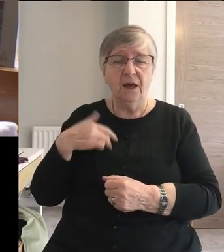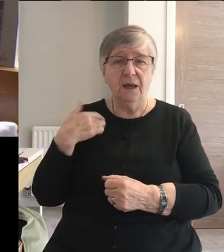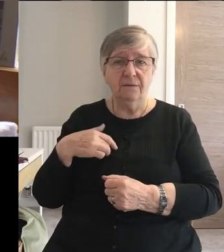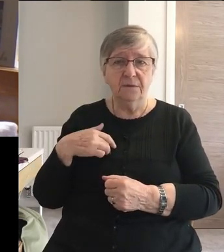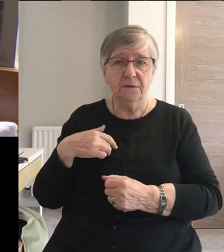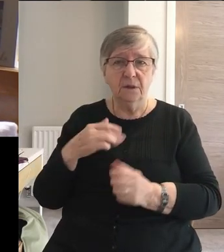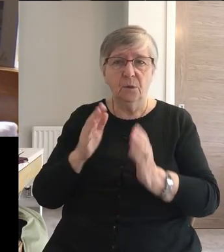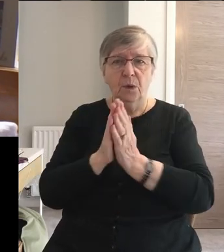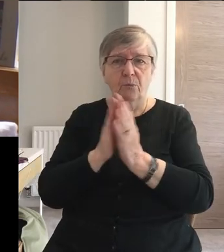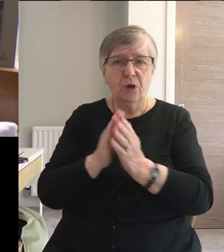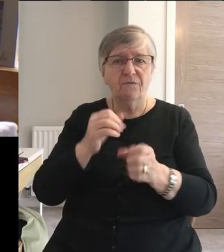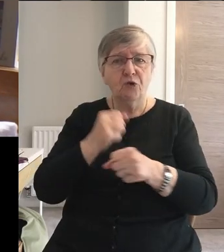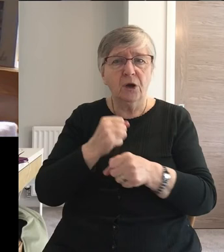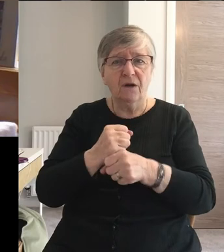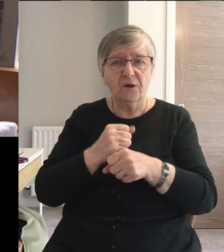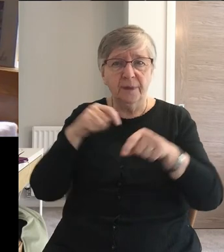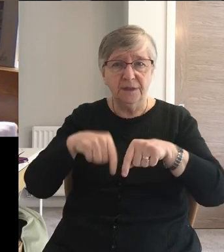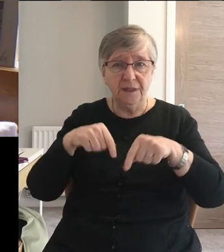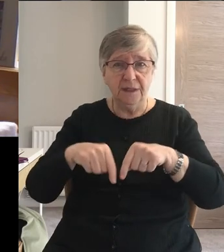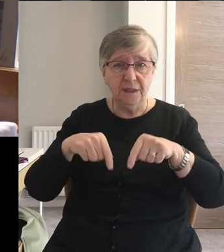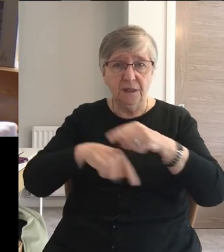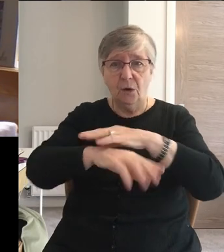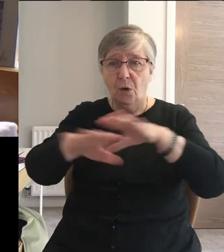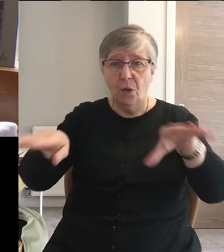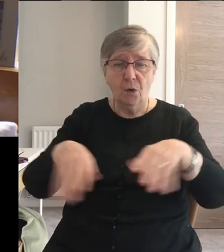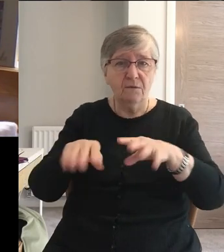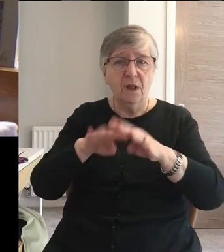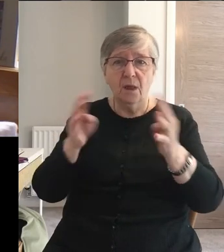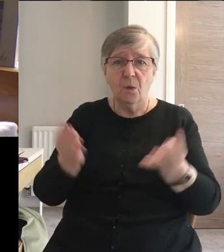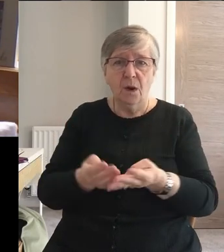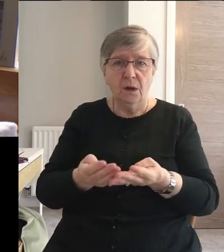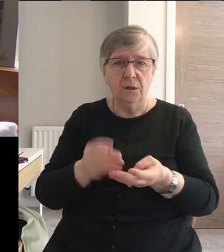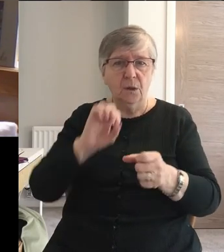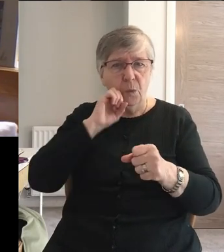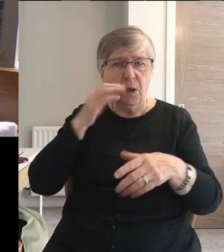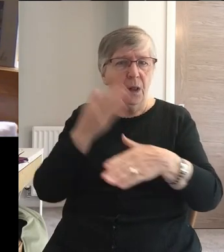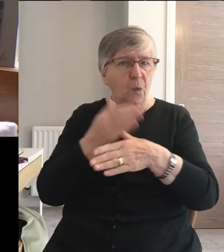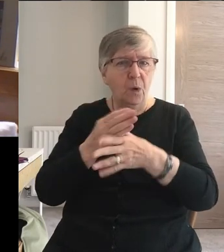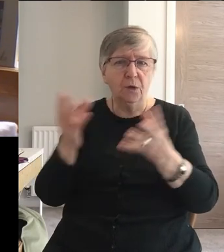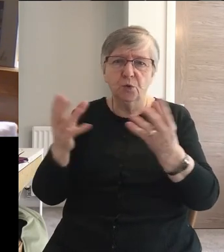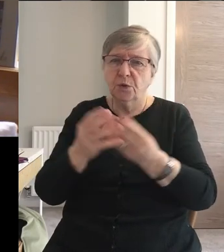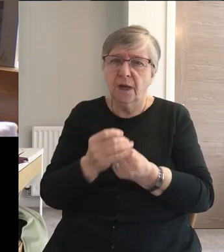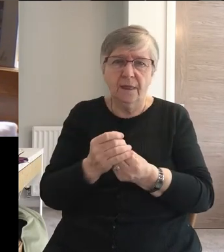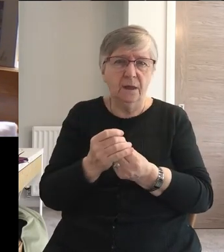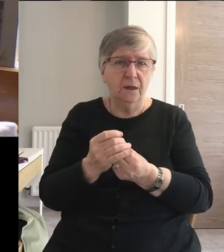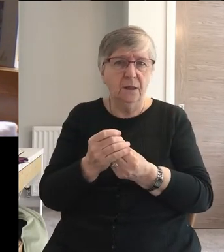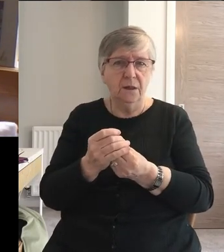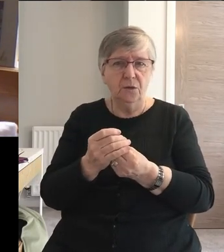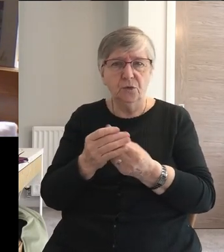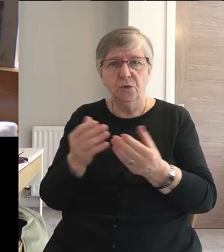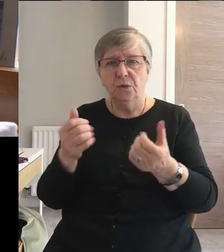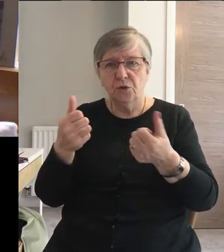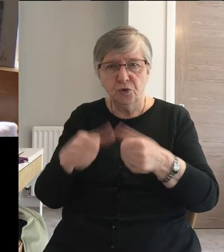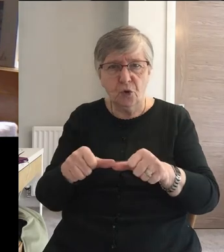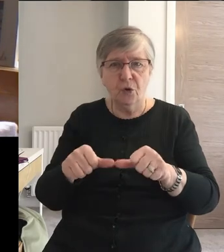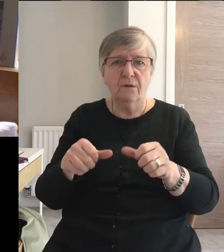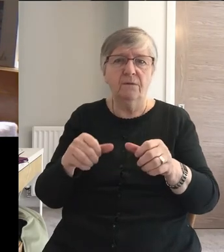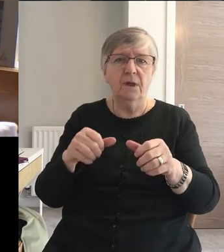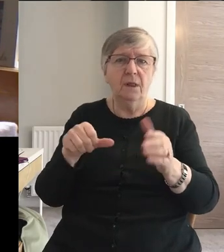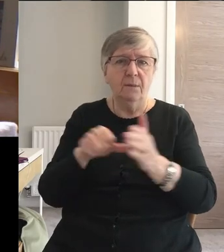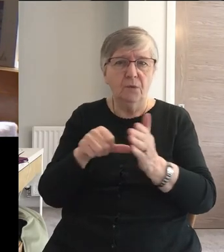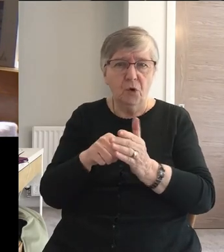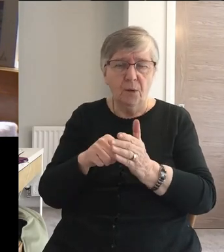We pray for governments here and across the world that they will work together to overcome many problems: the